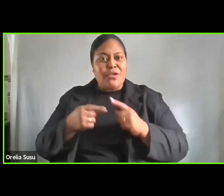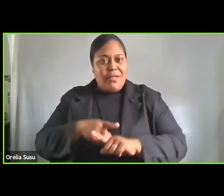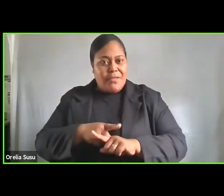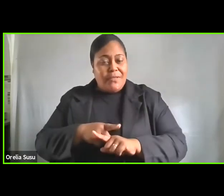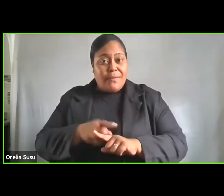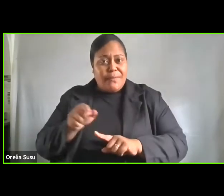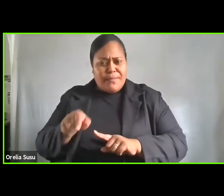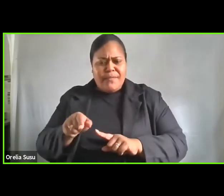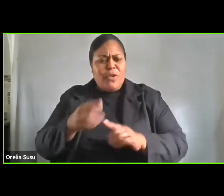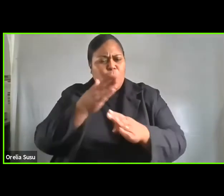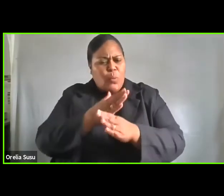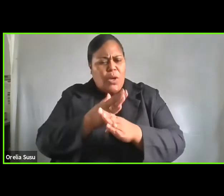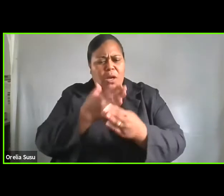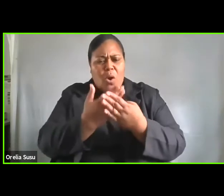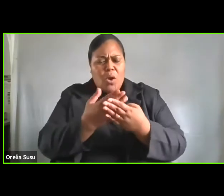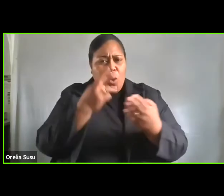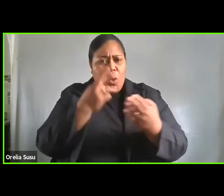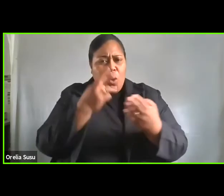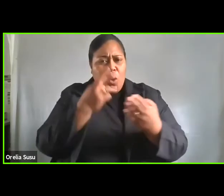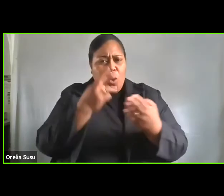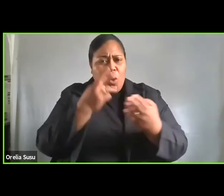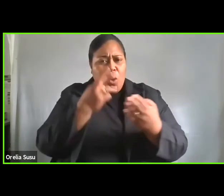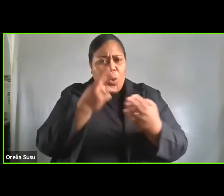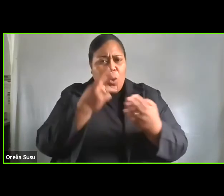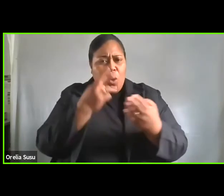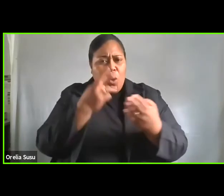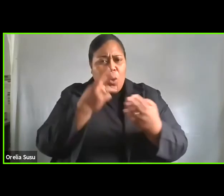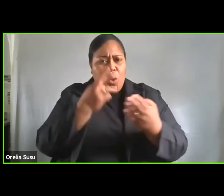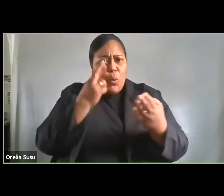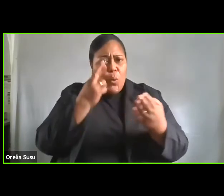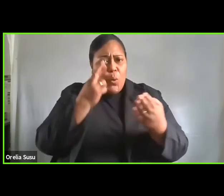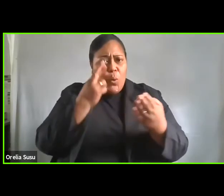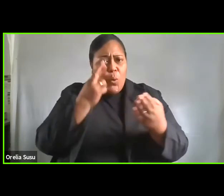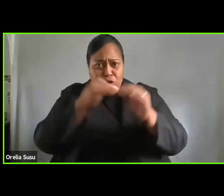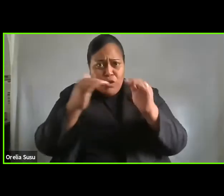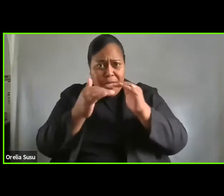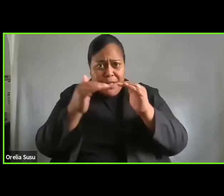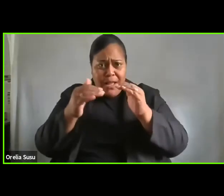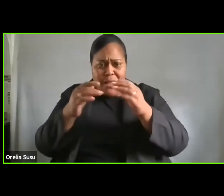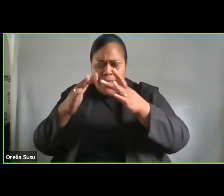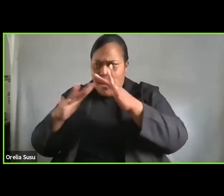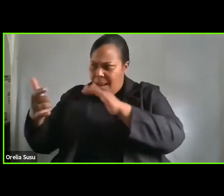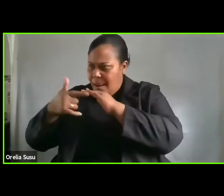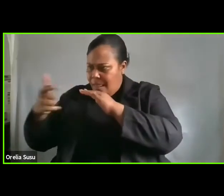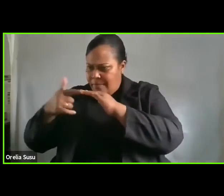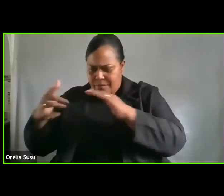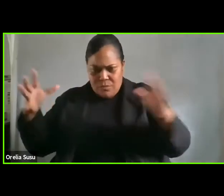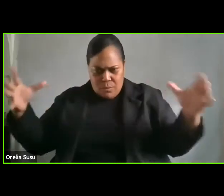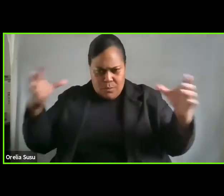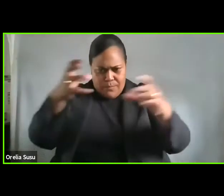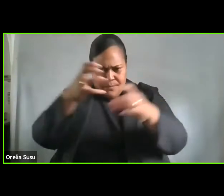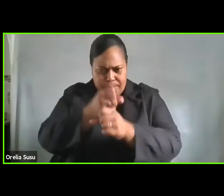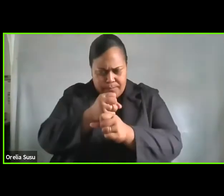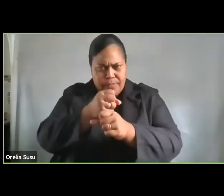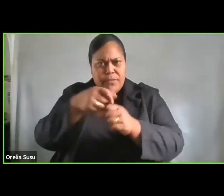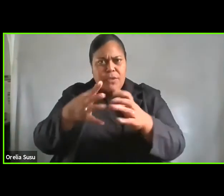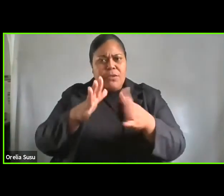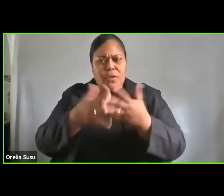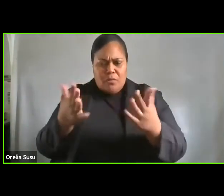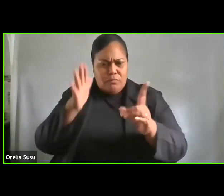race and gender and class and putting them all together and saying it is how these systems of oppression and power